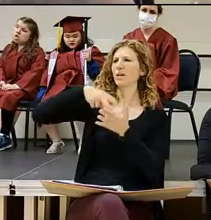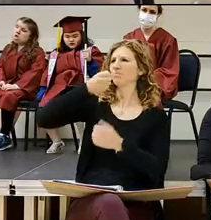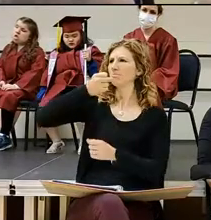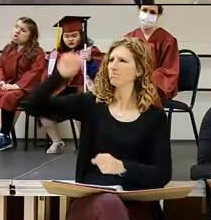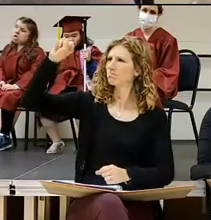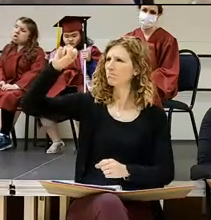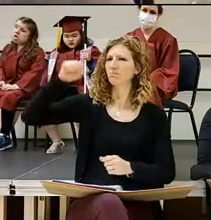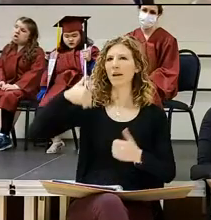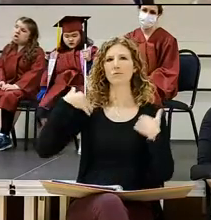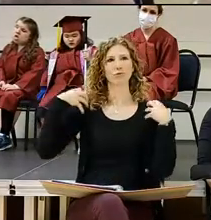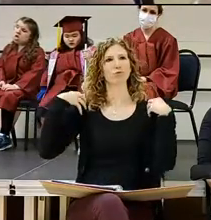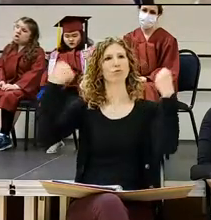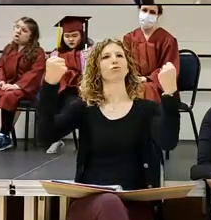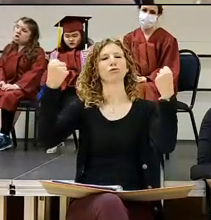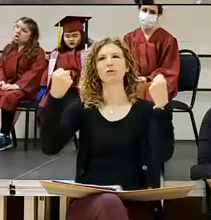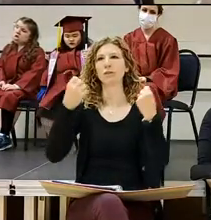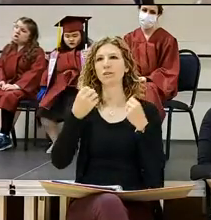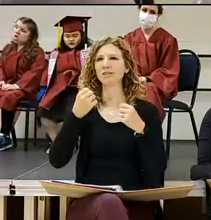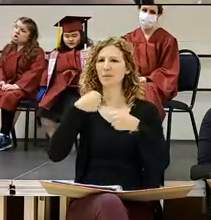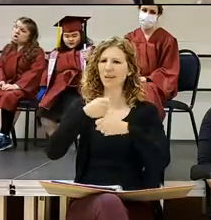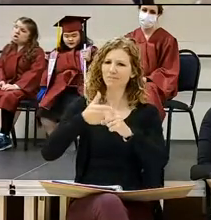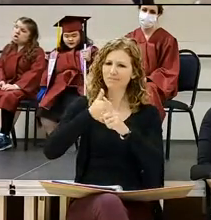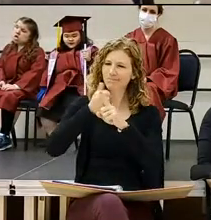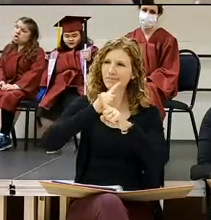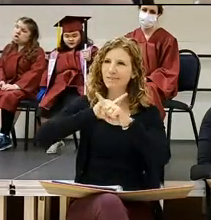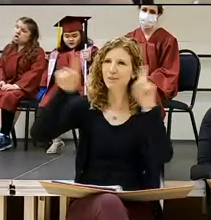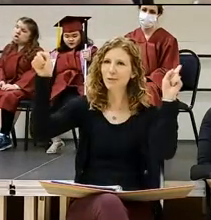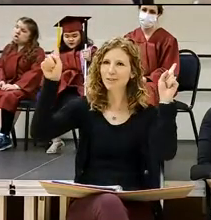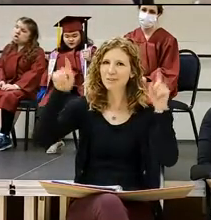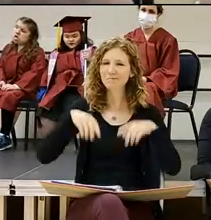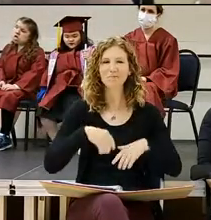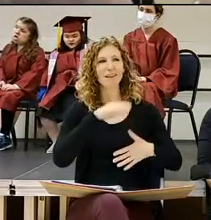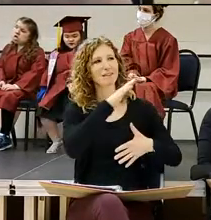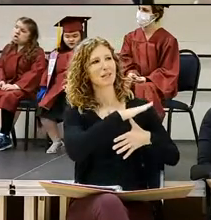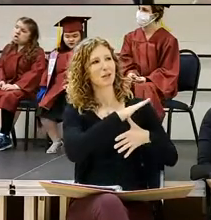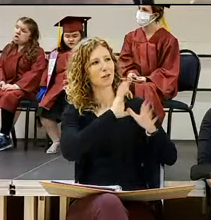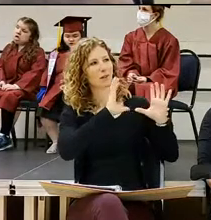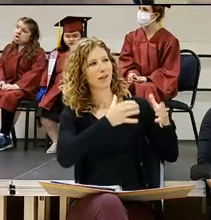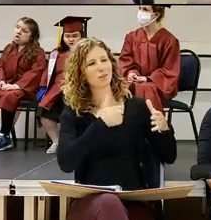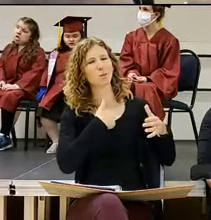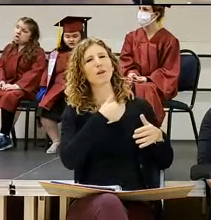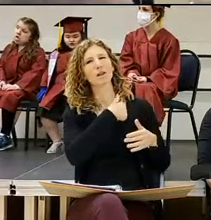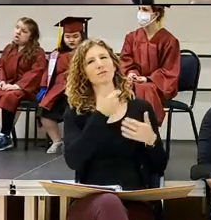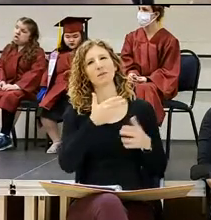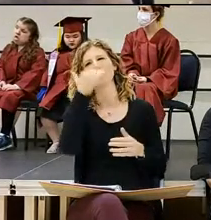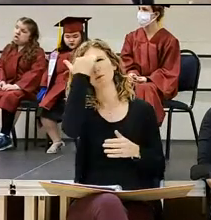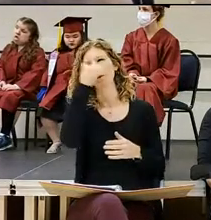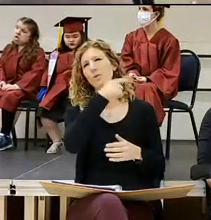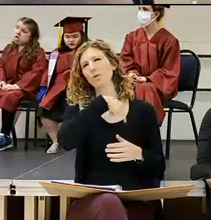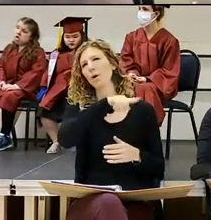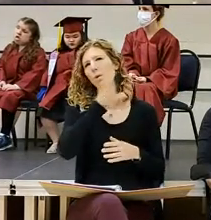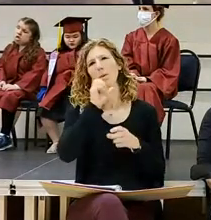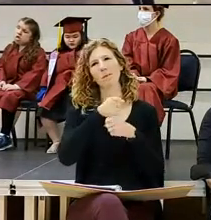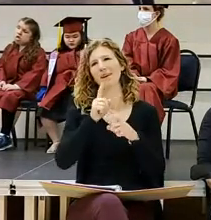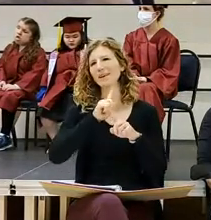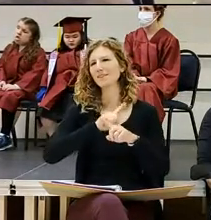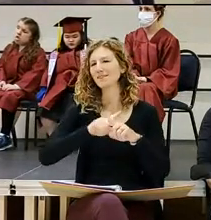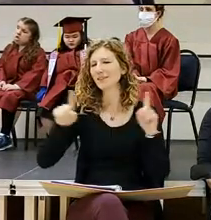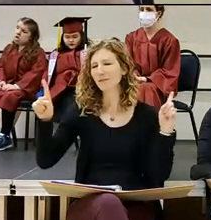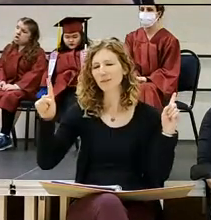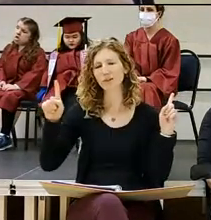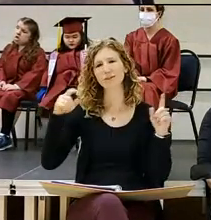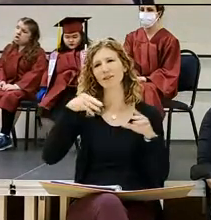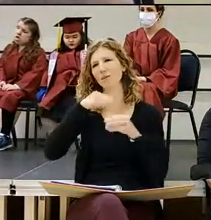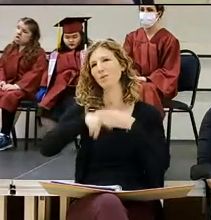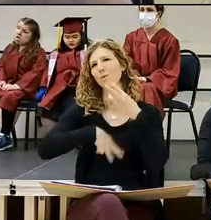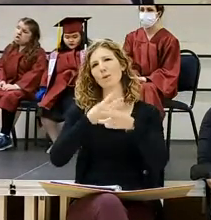had courage, and made a difference. Seniors, we know that you too are going to make a difference, a big difference in the